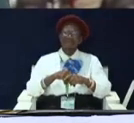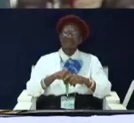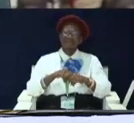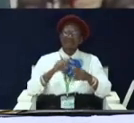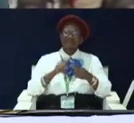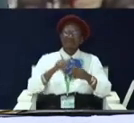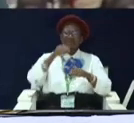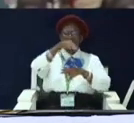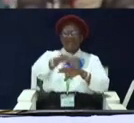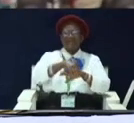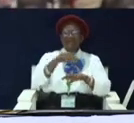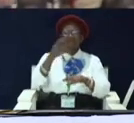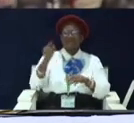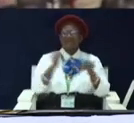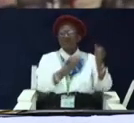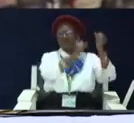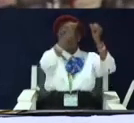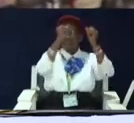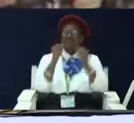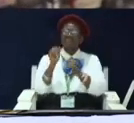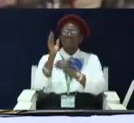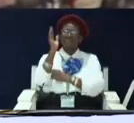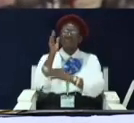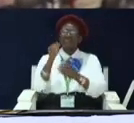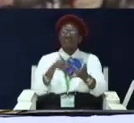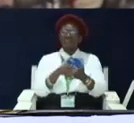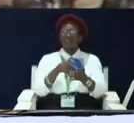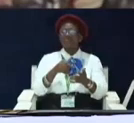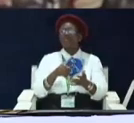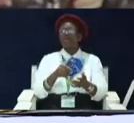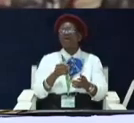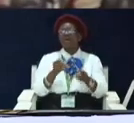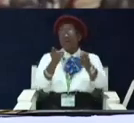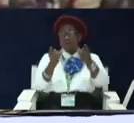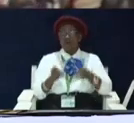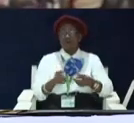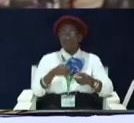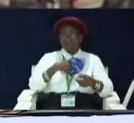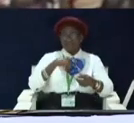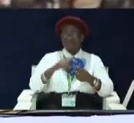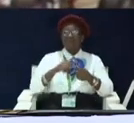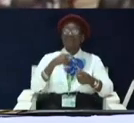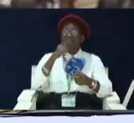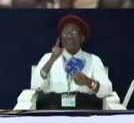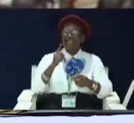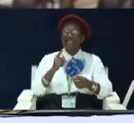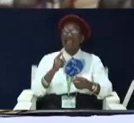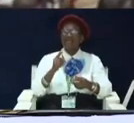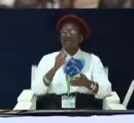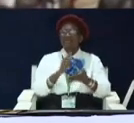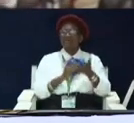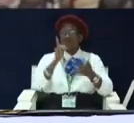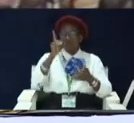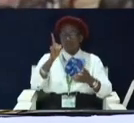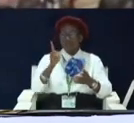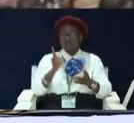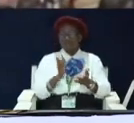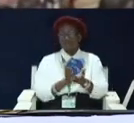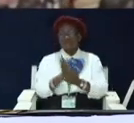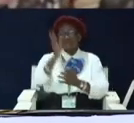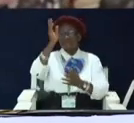Tonight, the Almighty God wants me to tell someone straight away. Lálẹ́ yìí, Ọlọ́run ní fẹ́ kí n sọ fún ẹnìkan.